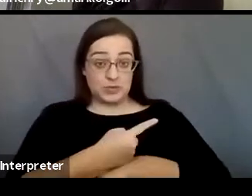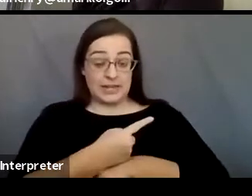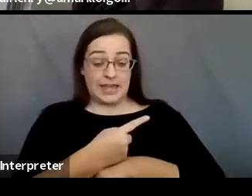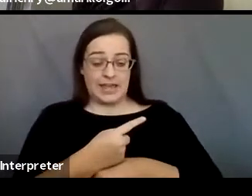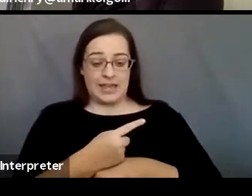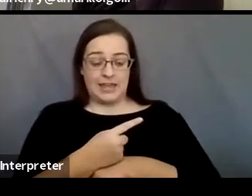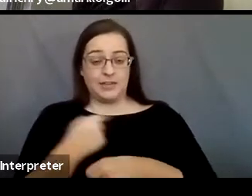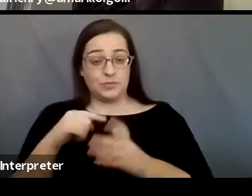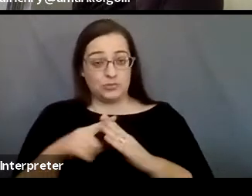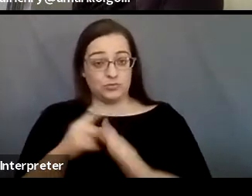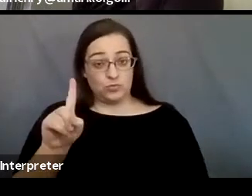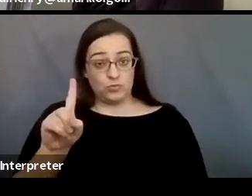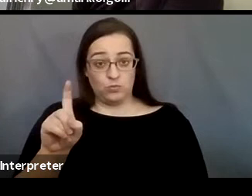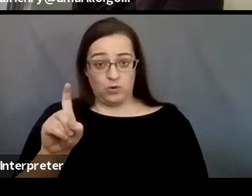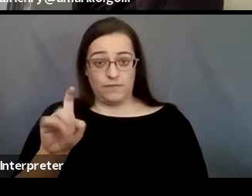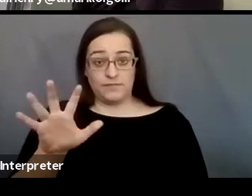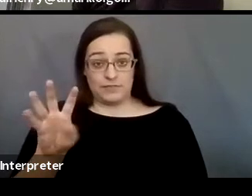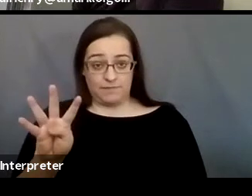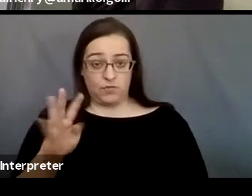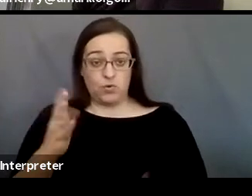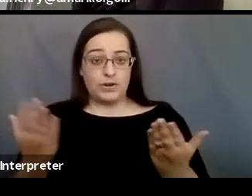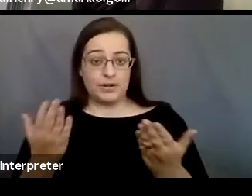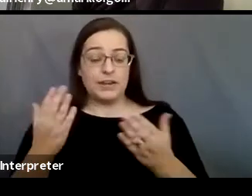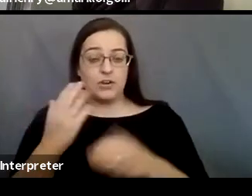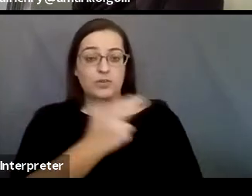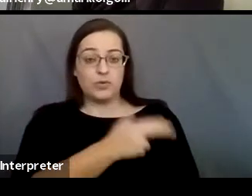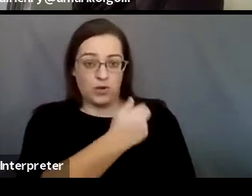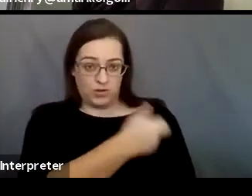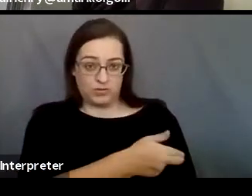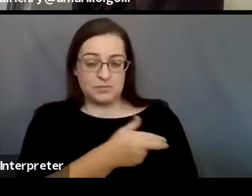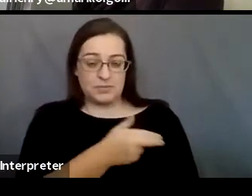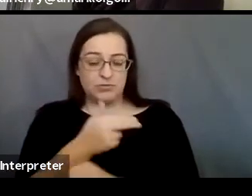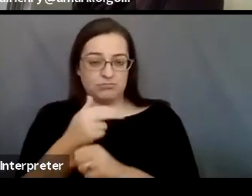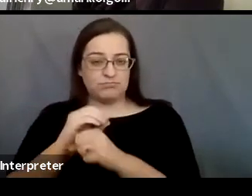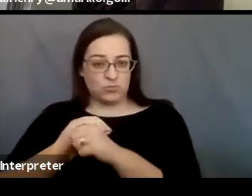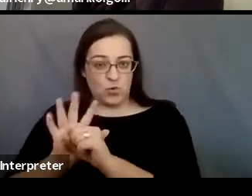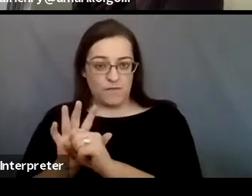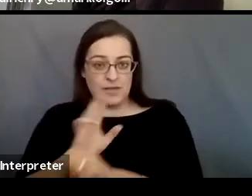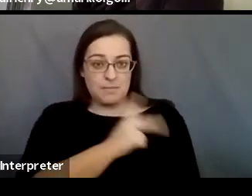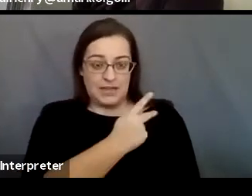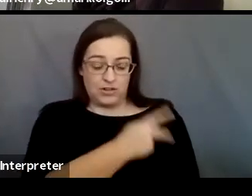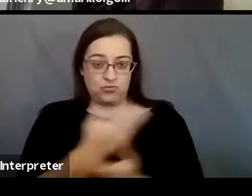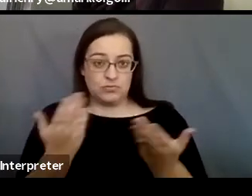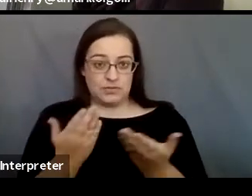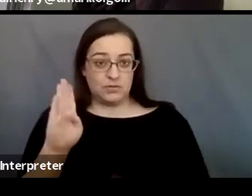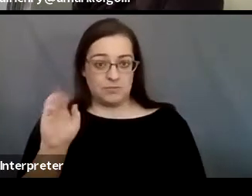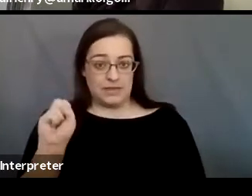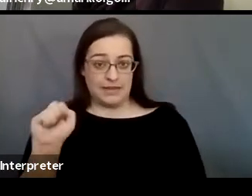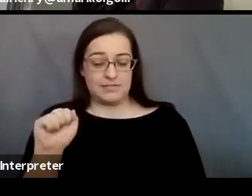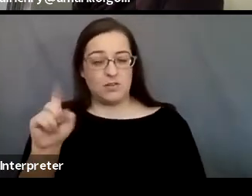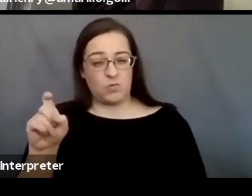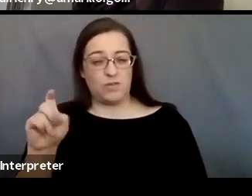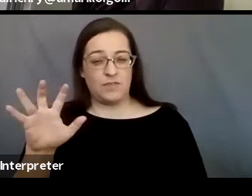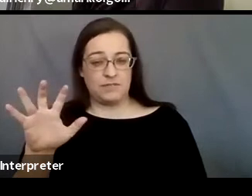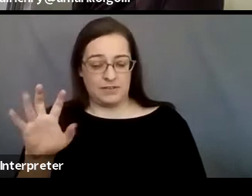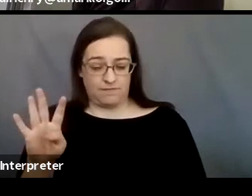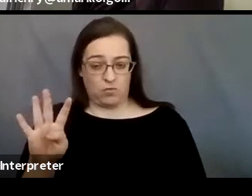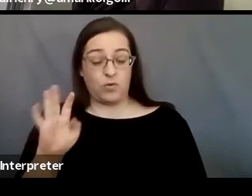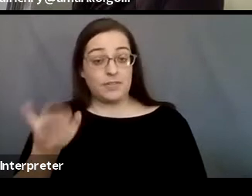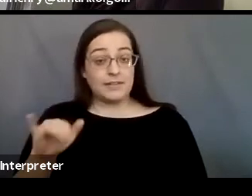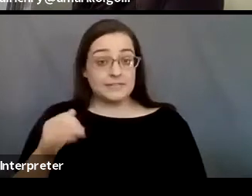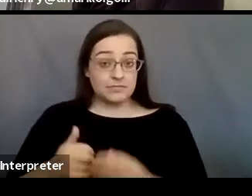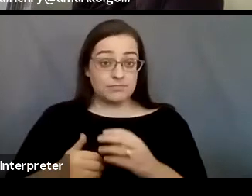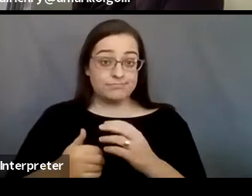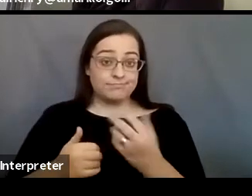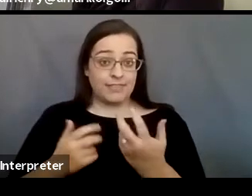at 154, again, 154 hospitalized COVID patients, which is the highest number